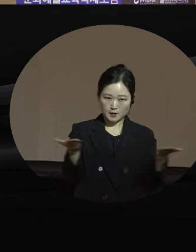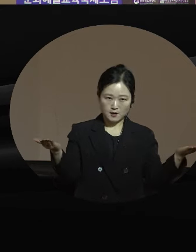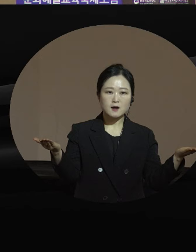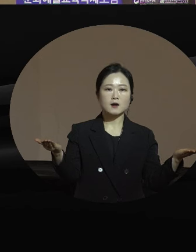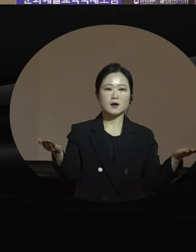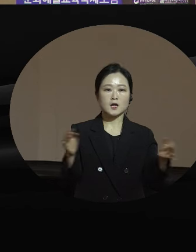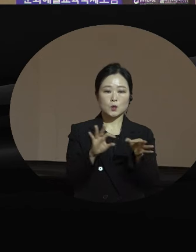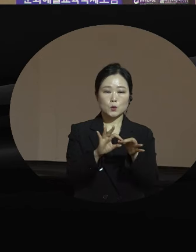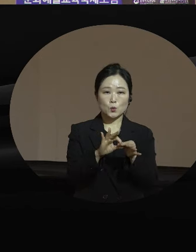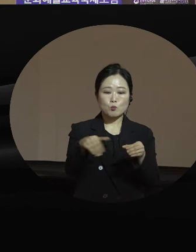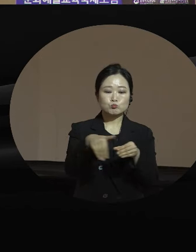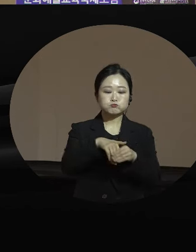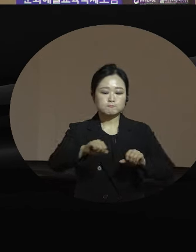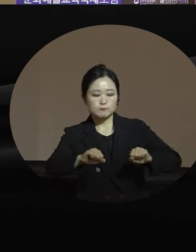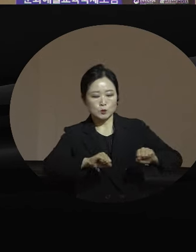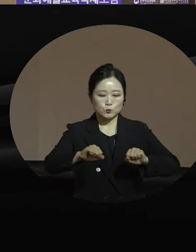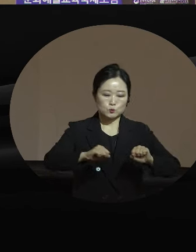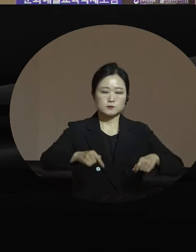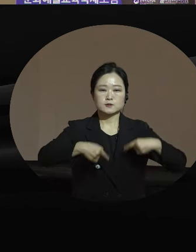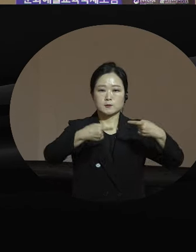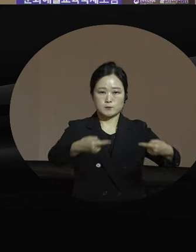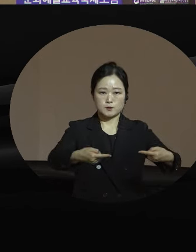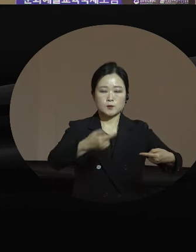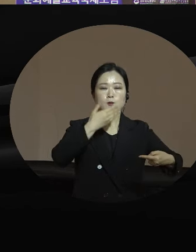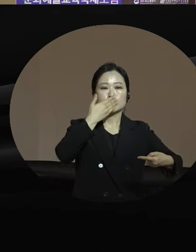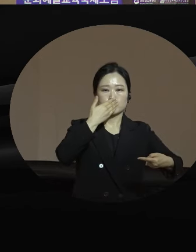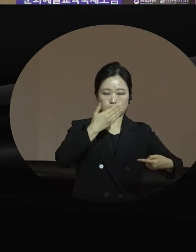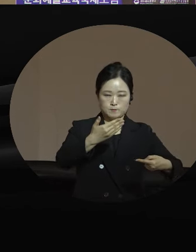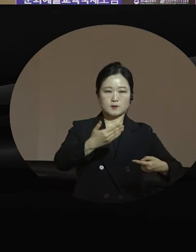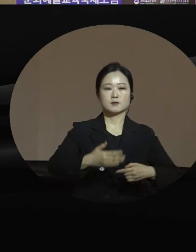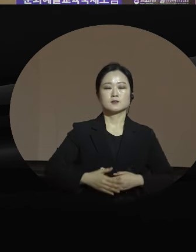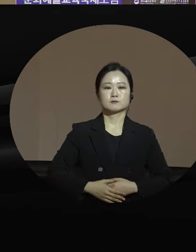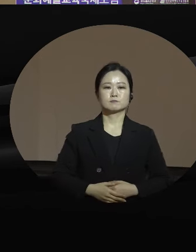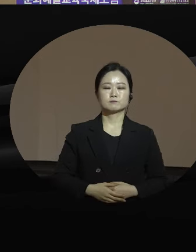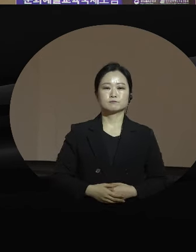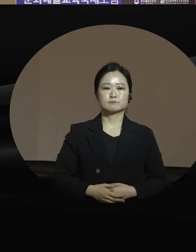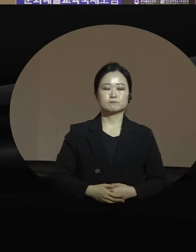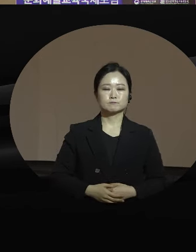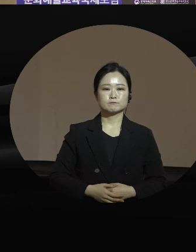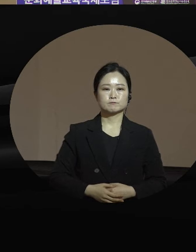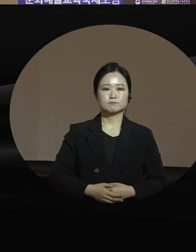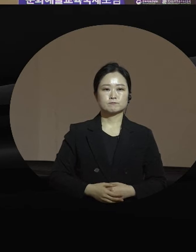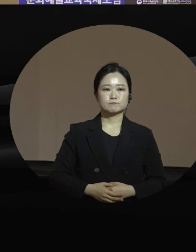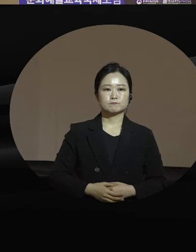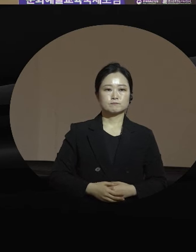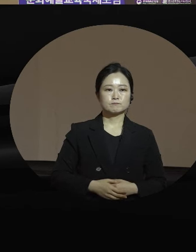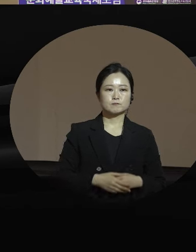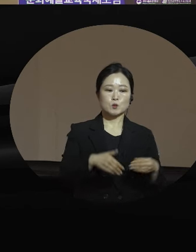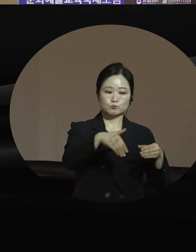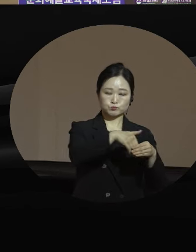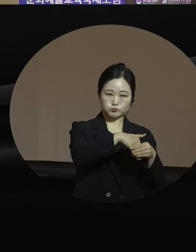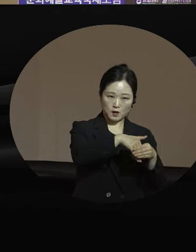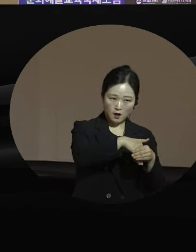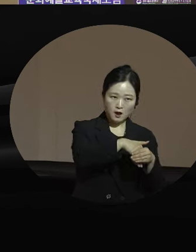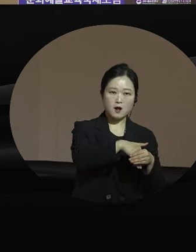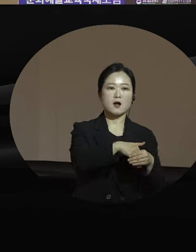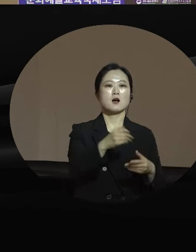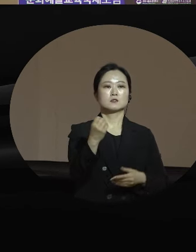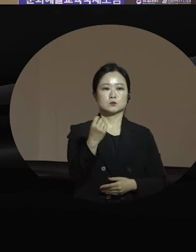their nomadic lifestyle. National heritage and culture and traditions will be national